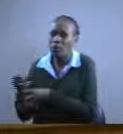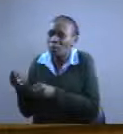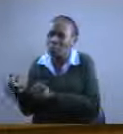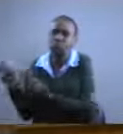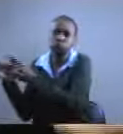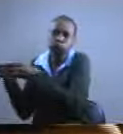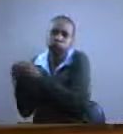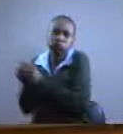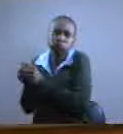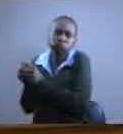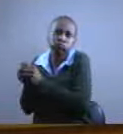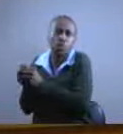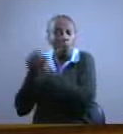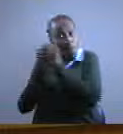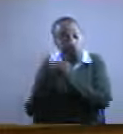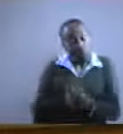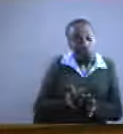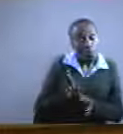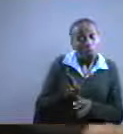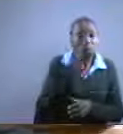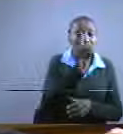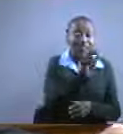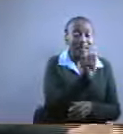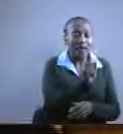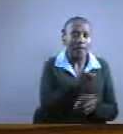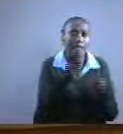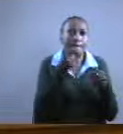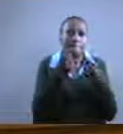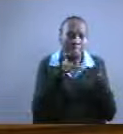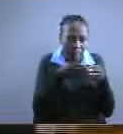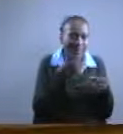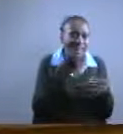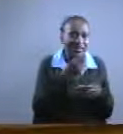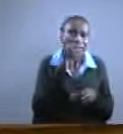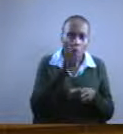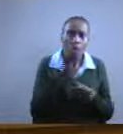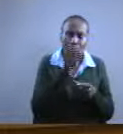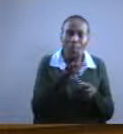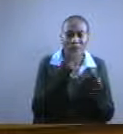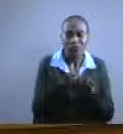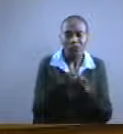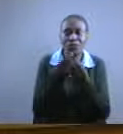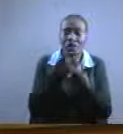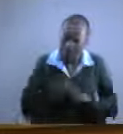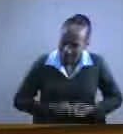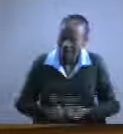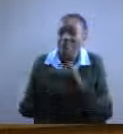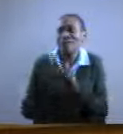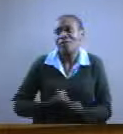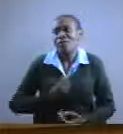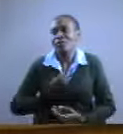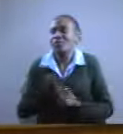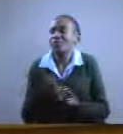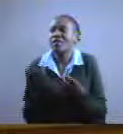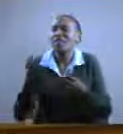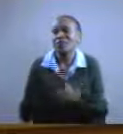people, or the DA, a party that does what it says it will and puts young unemployed South Africans first?